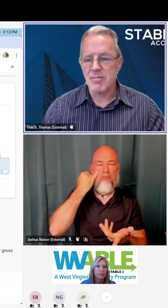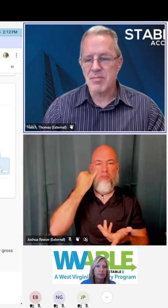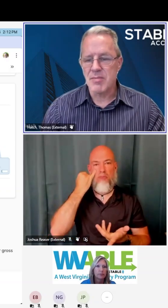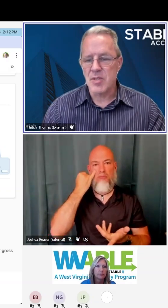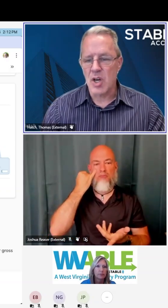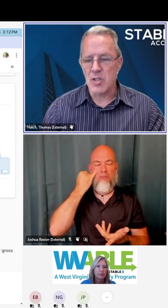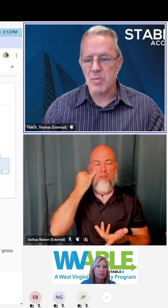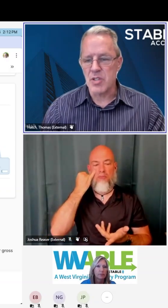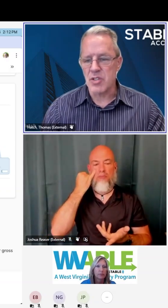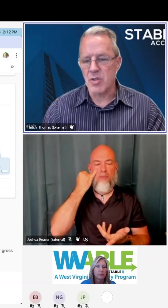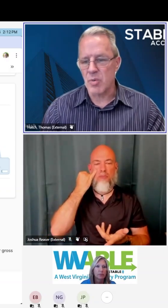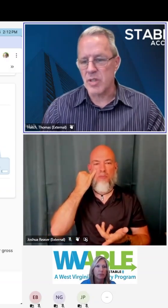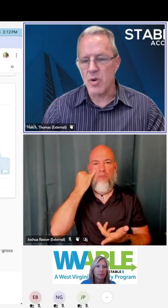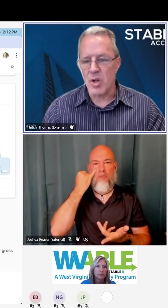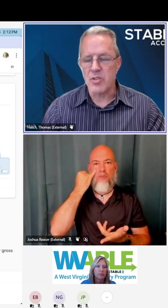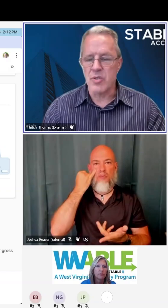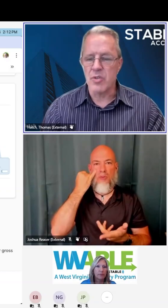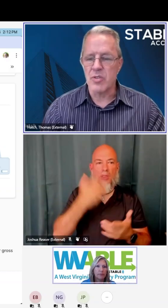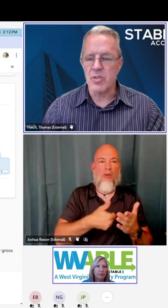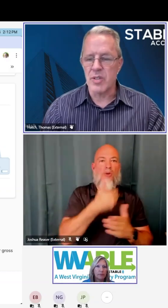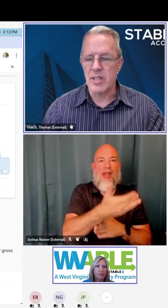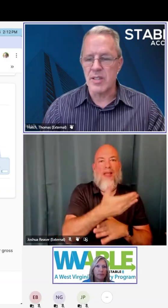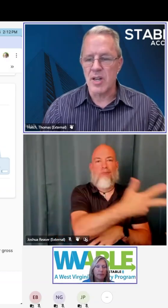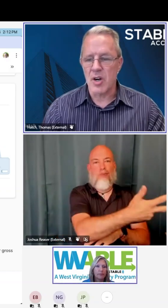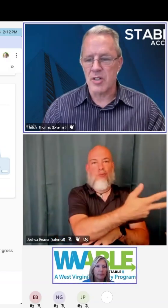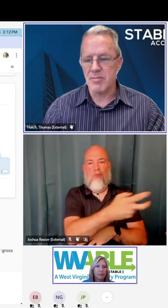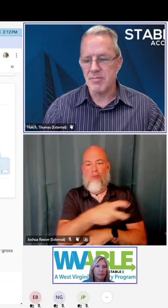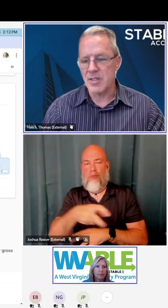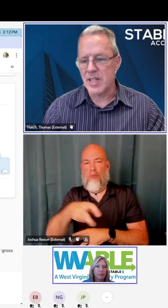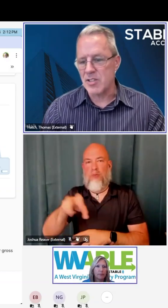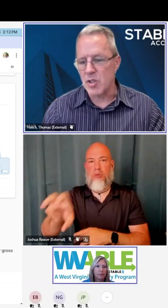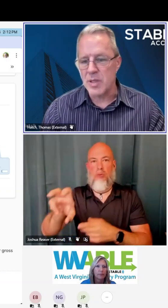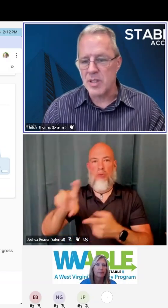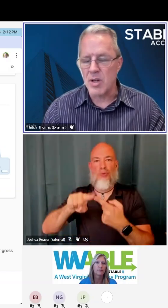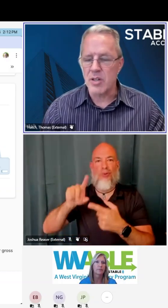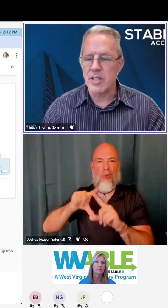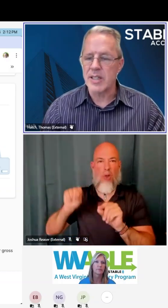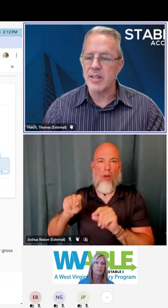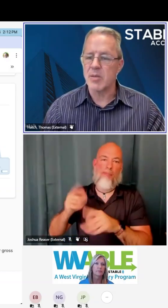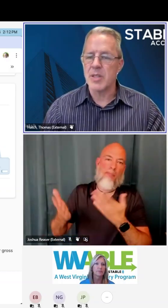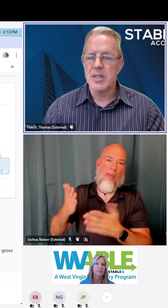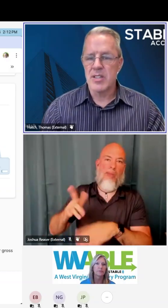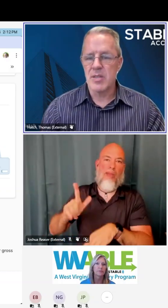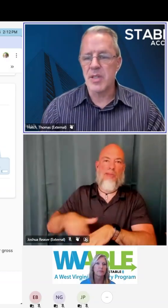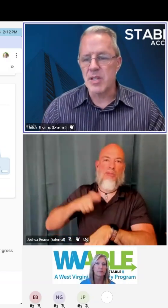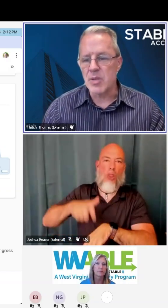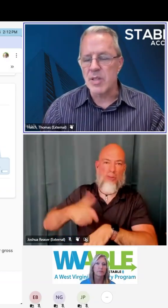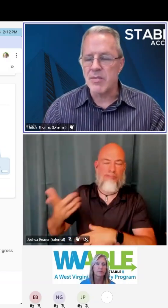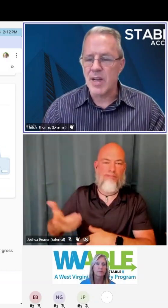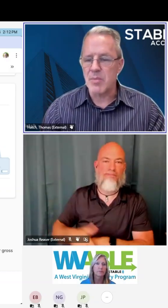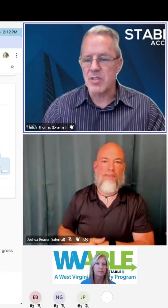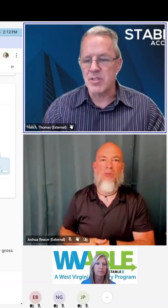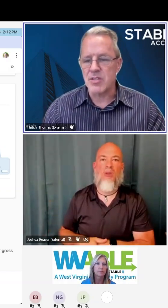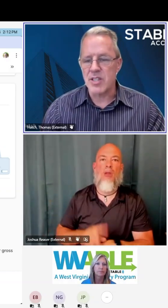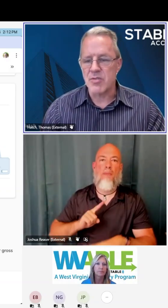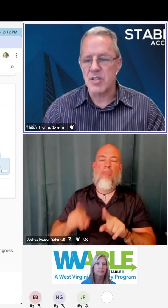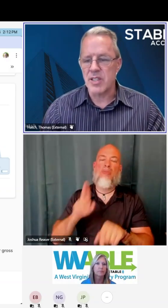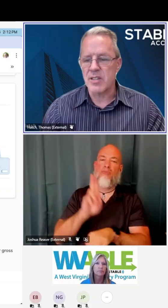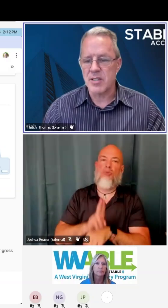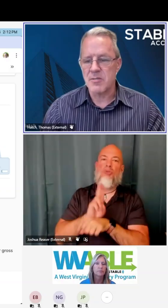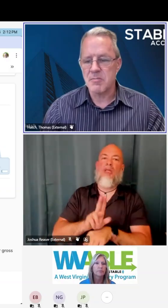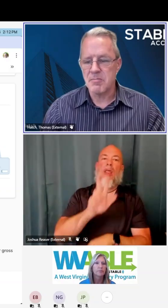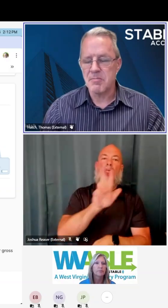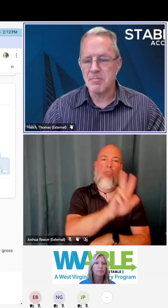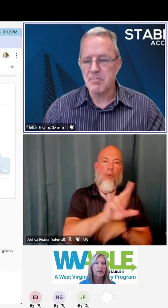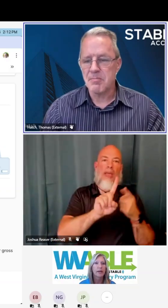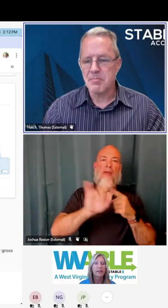next contribution or withdrawal to the card, takes a little bit longer to get there. But typically 3 to 5 business days for it to